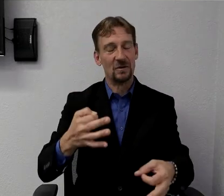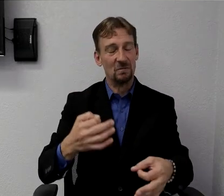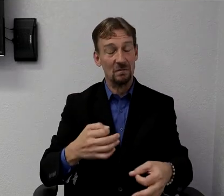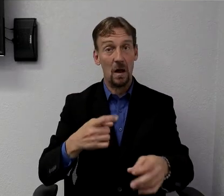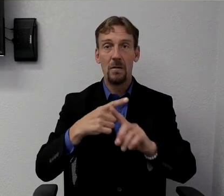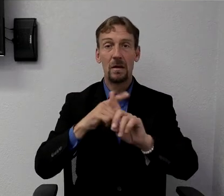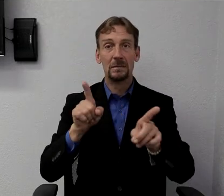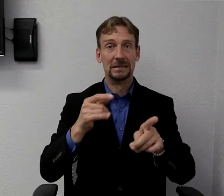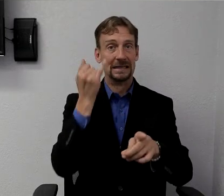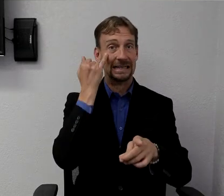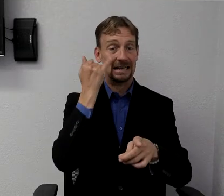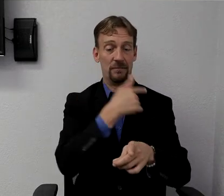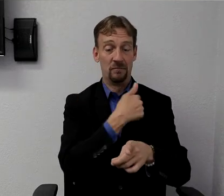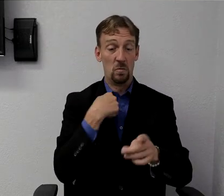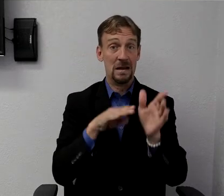be very